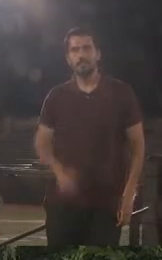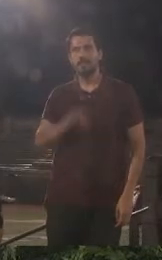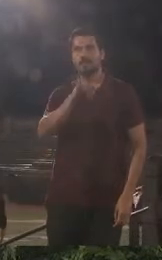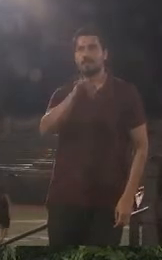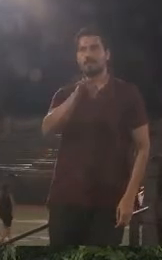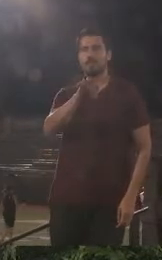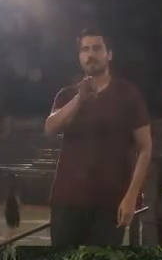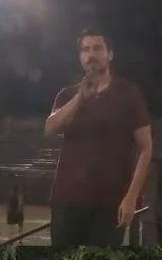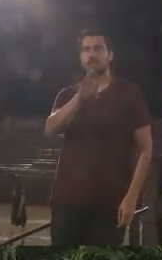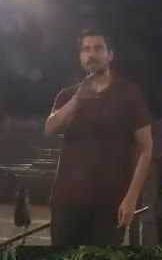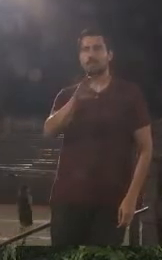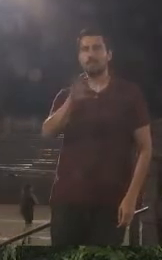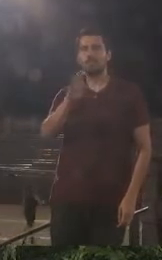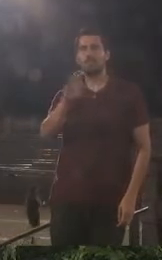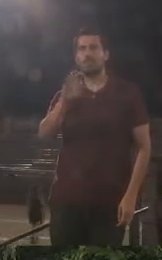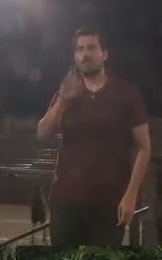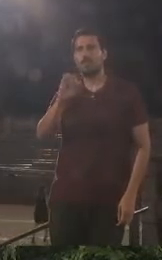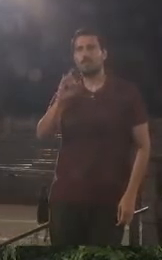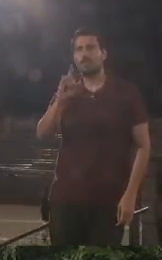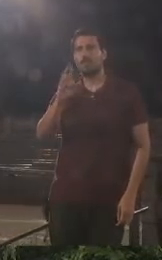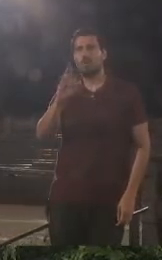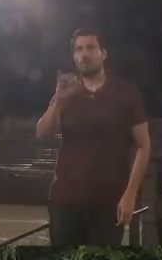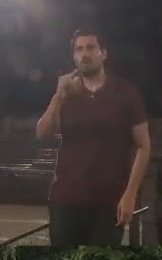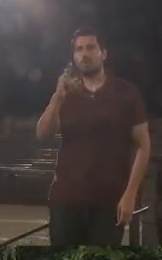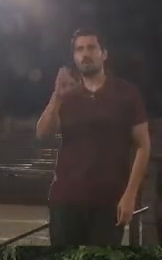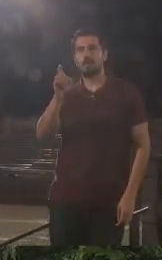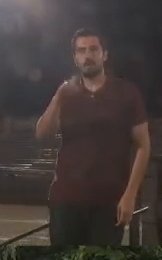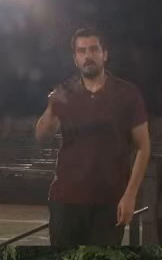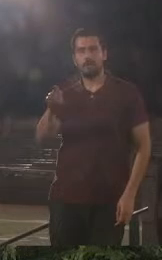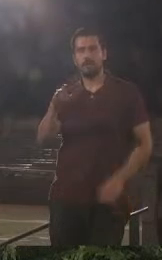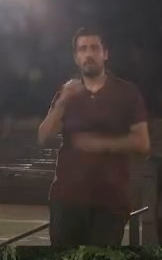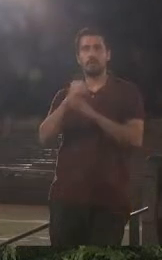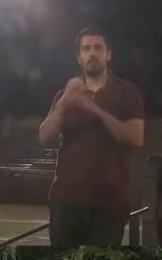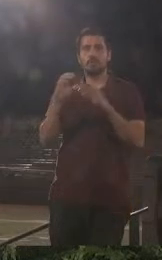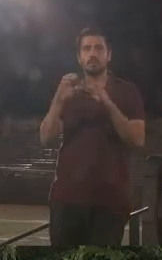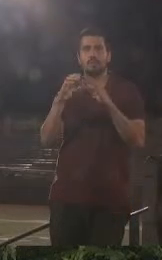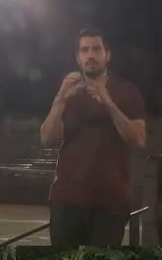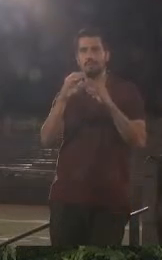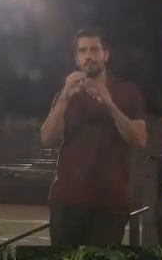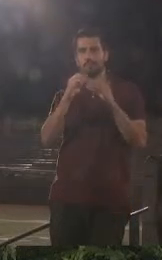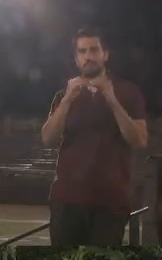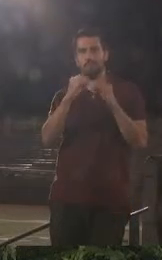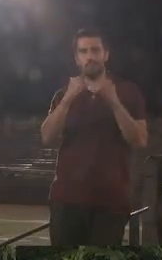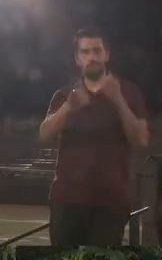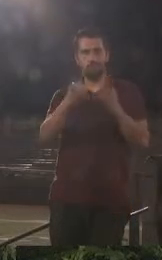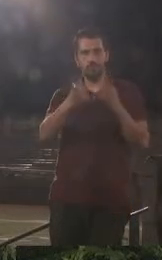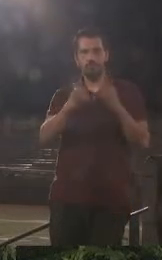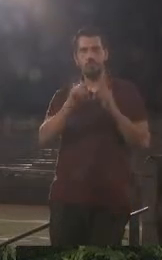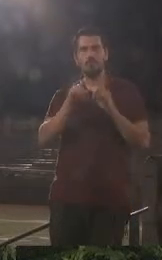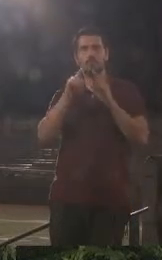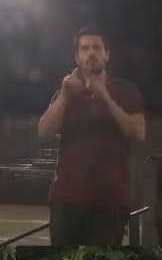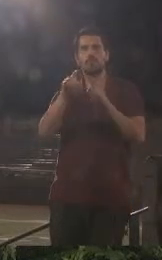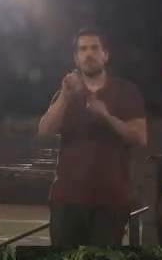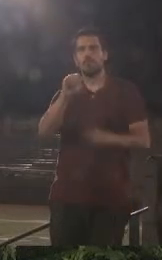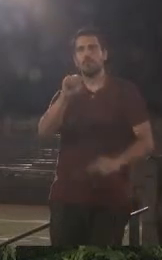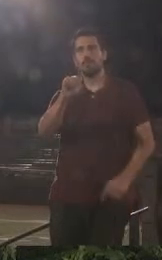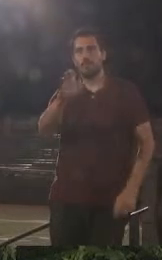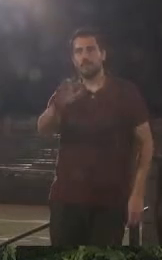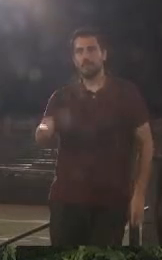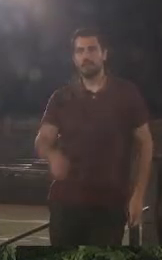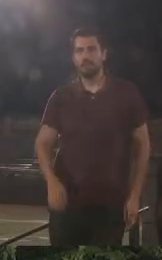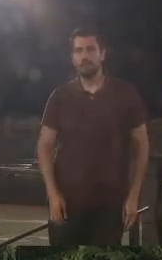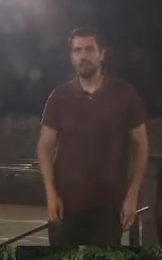Jacob Anthony Rodriguez earned a certification in Autodesk Rivet and will be attending San Antonio College.